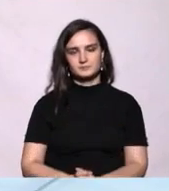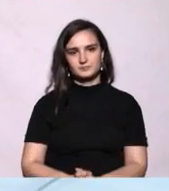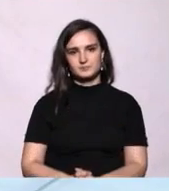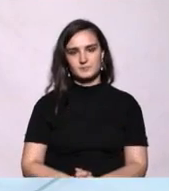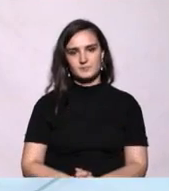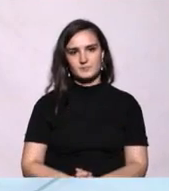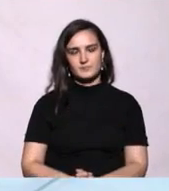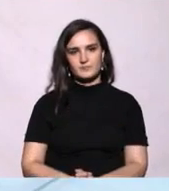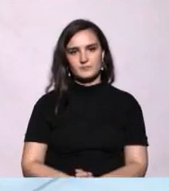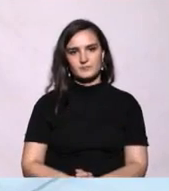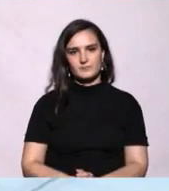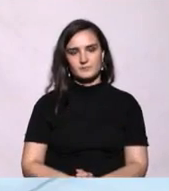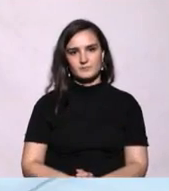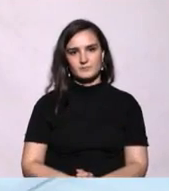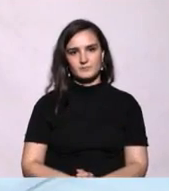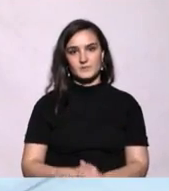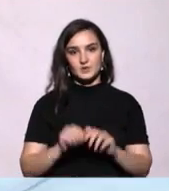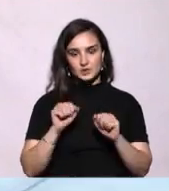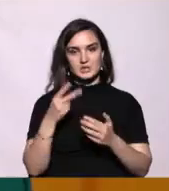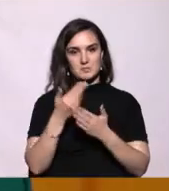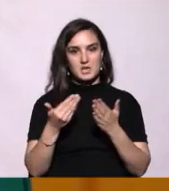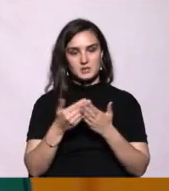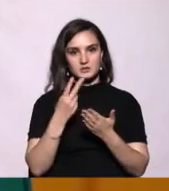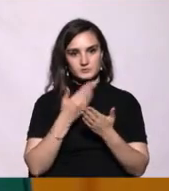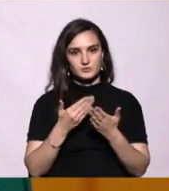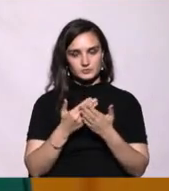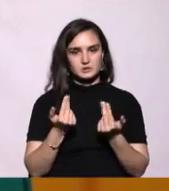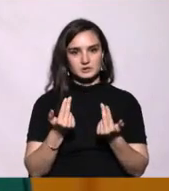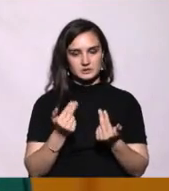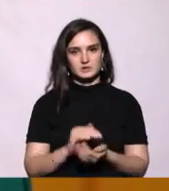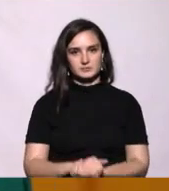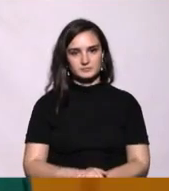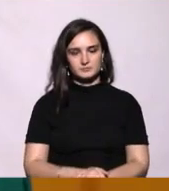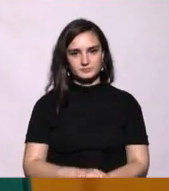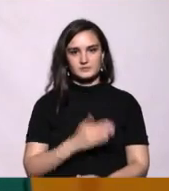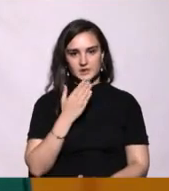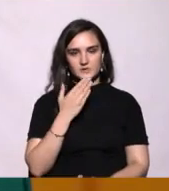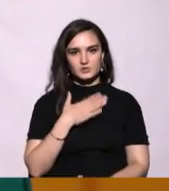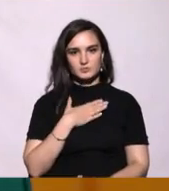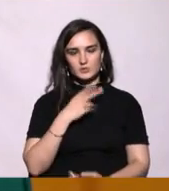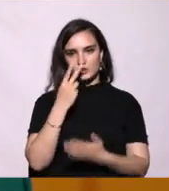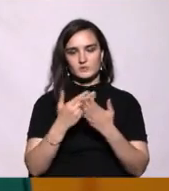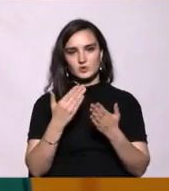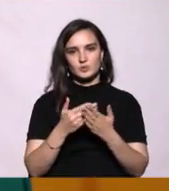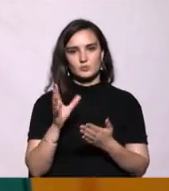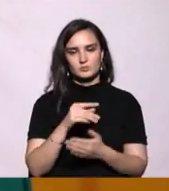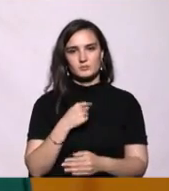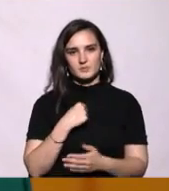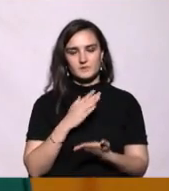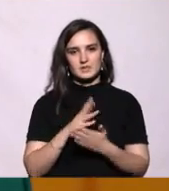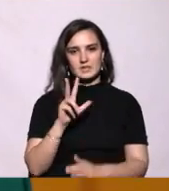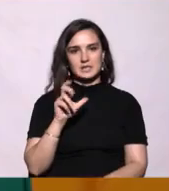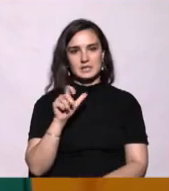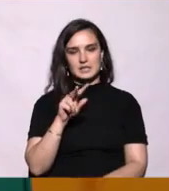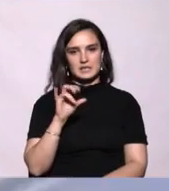And Helen, can you please give us an example too? Of course. Now it's easy for me to do. So, I am